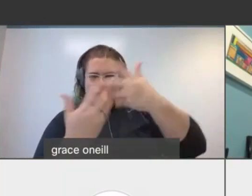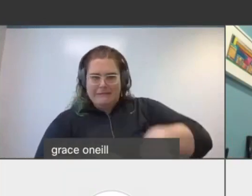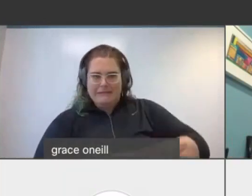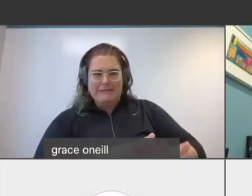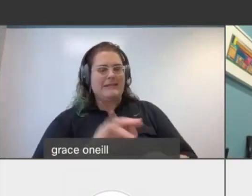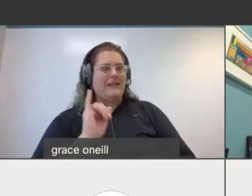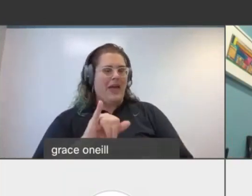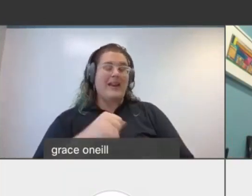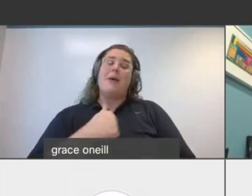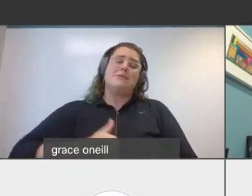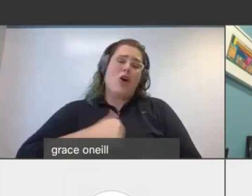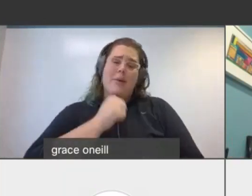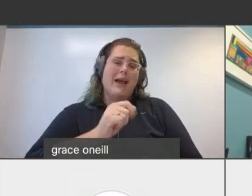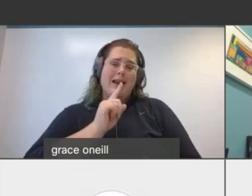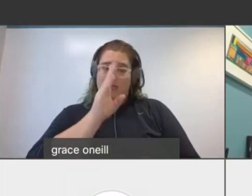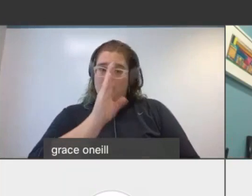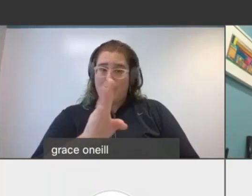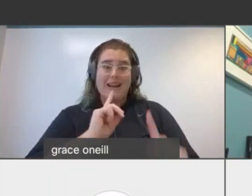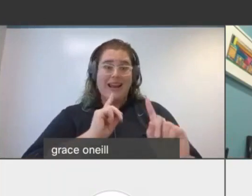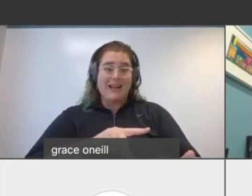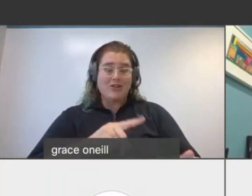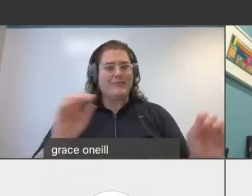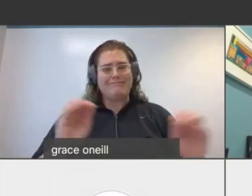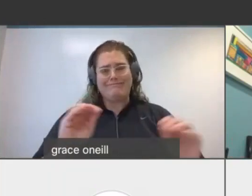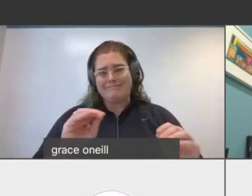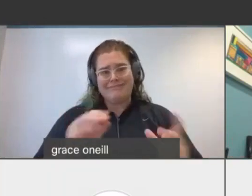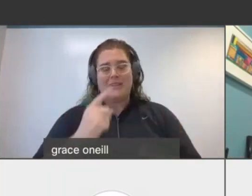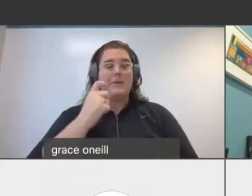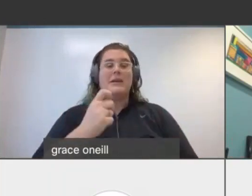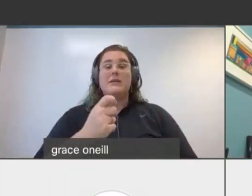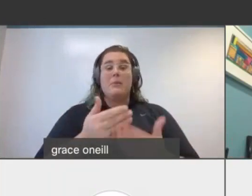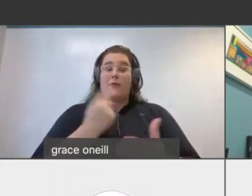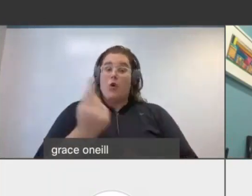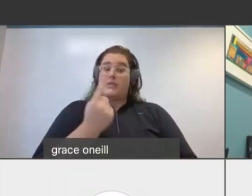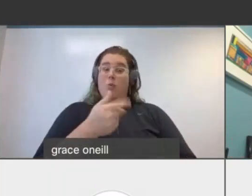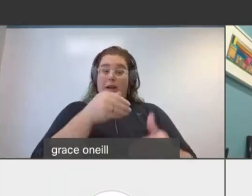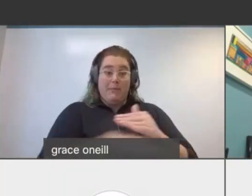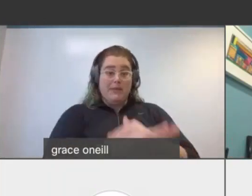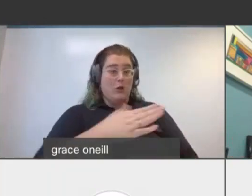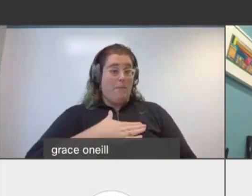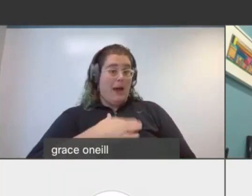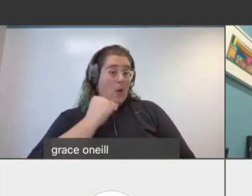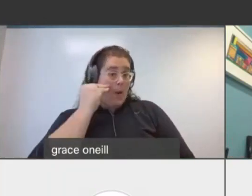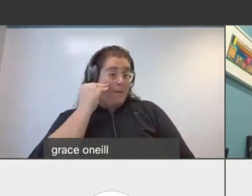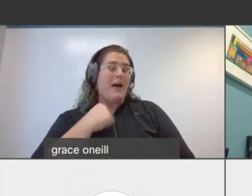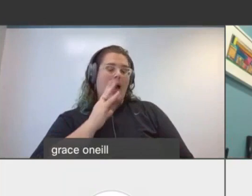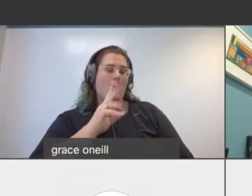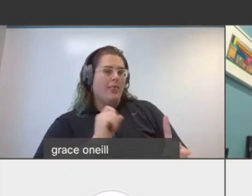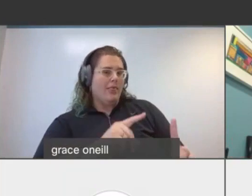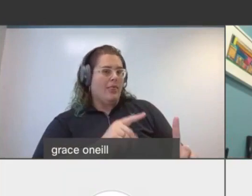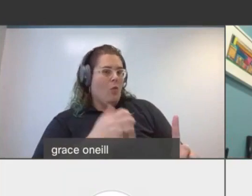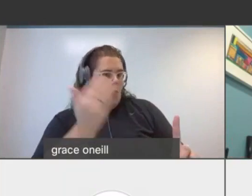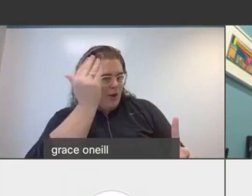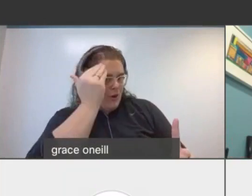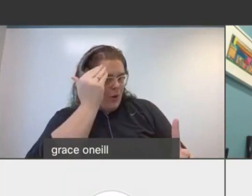I'm not really answering your question, because before someone came into my home, I would kind of want to know that